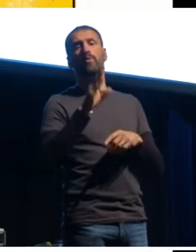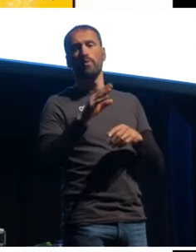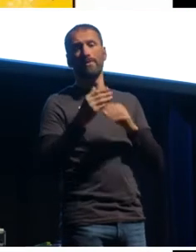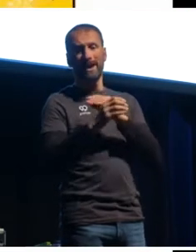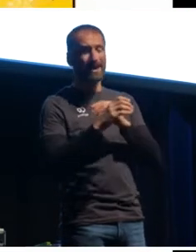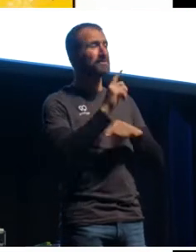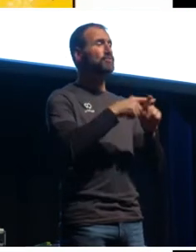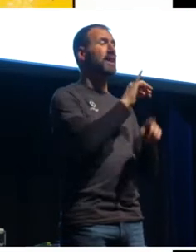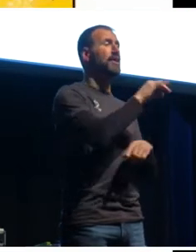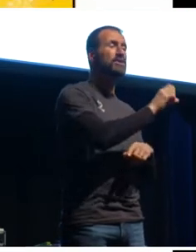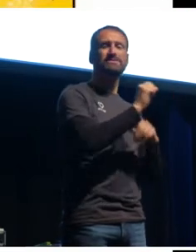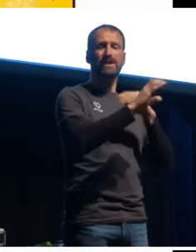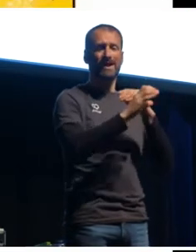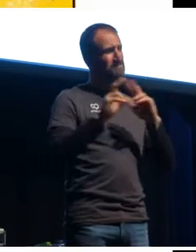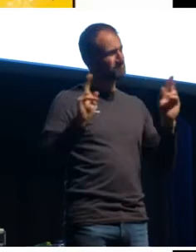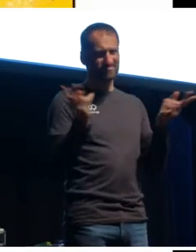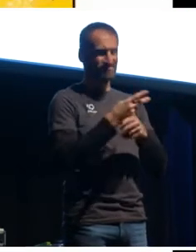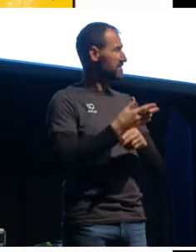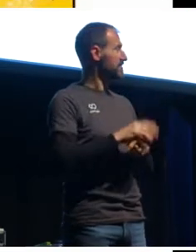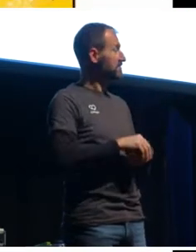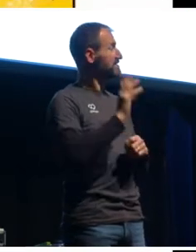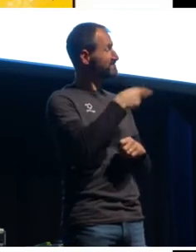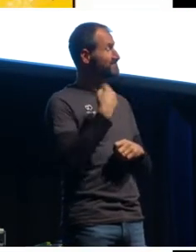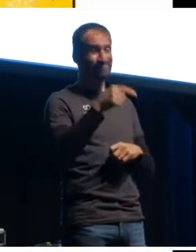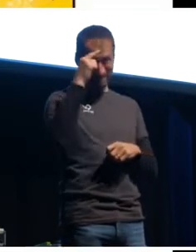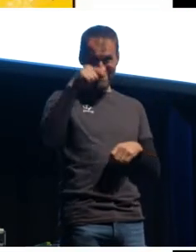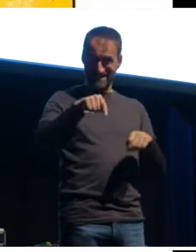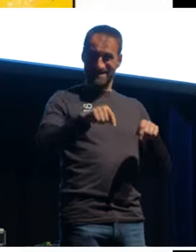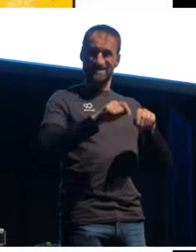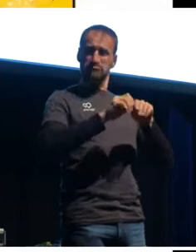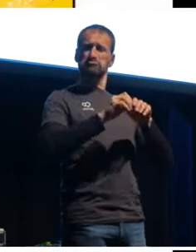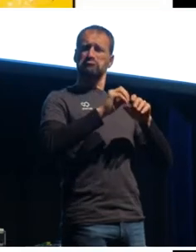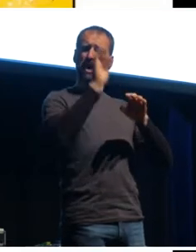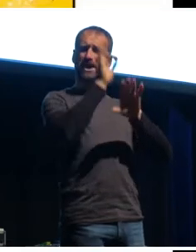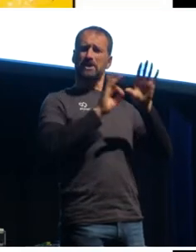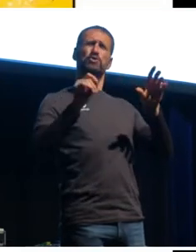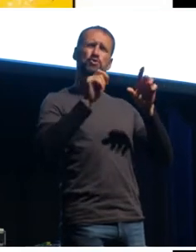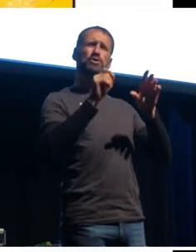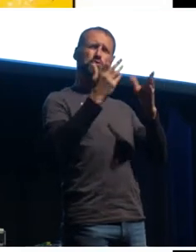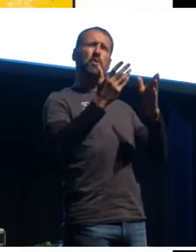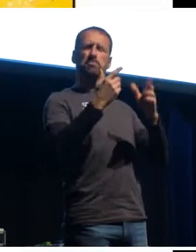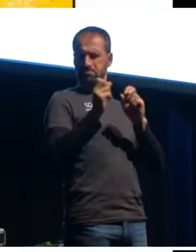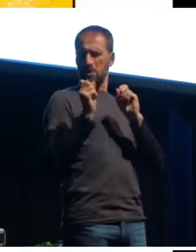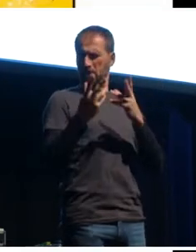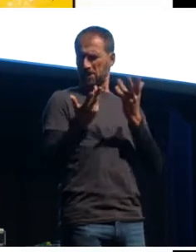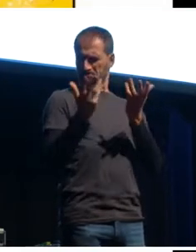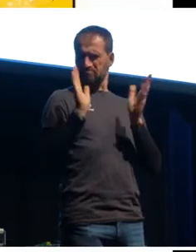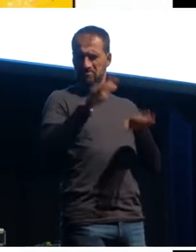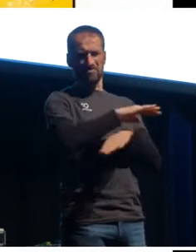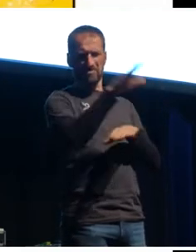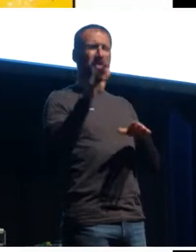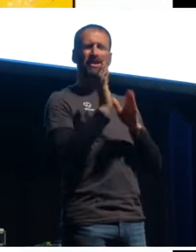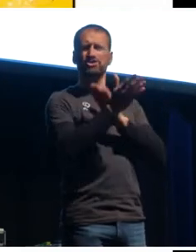client. And we thought that architecture would scale and everything would be OK, and we could just keep adding new services and growing